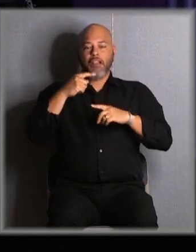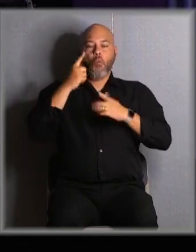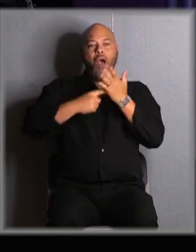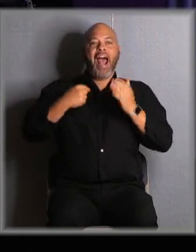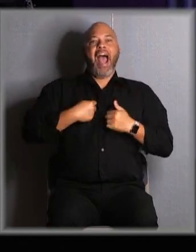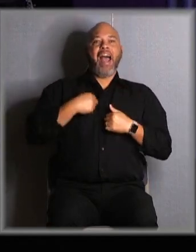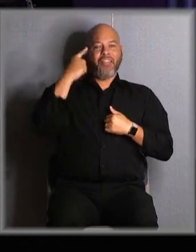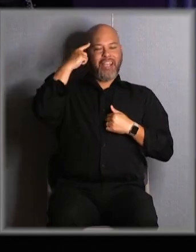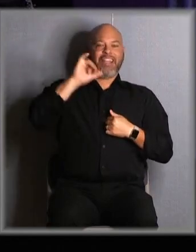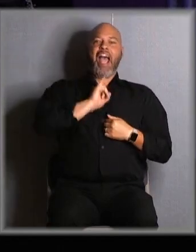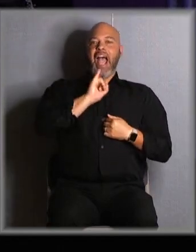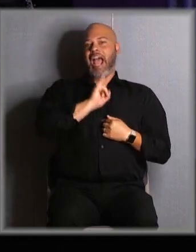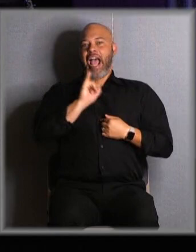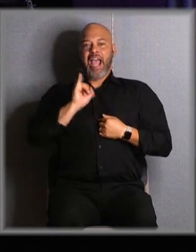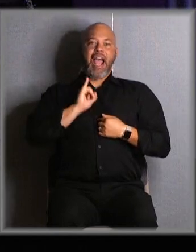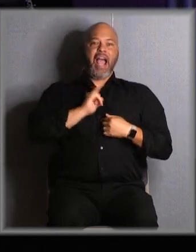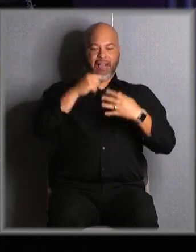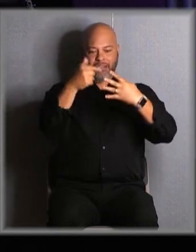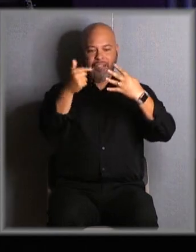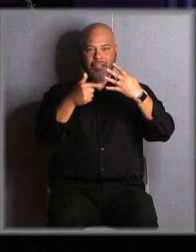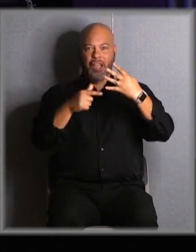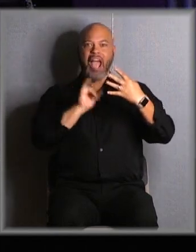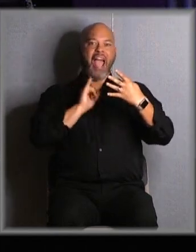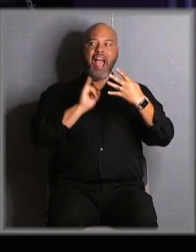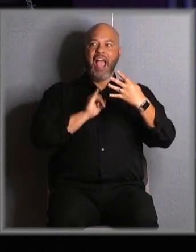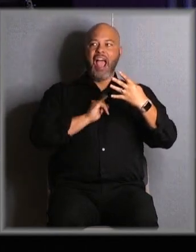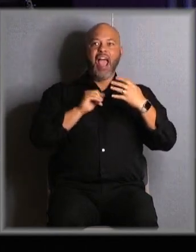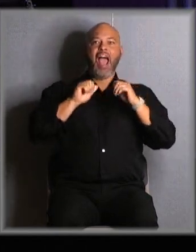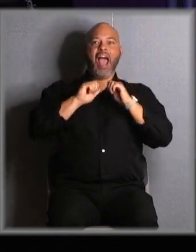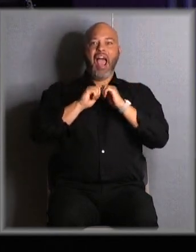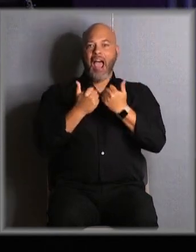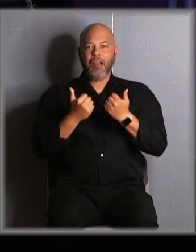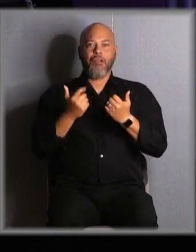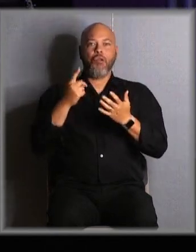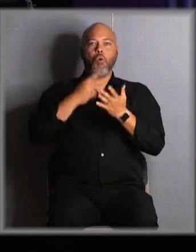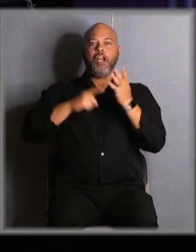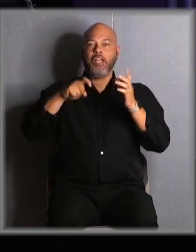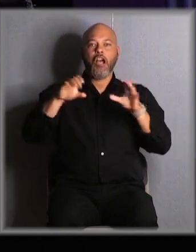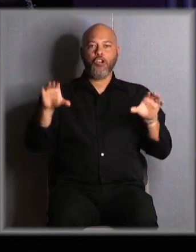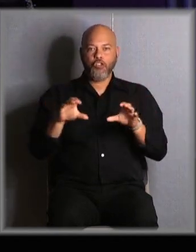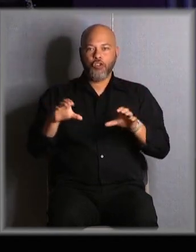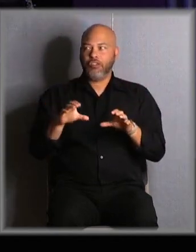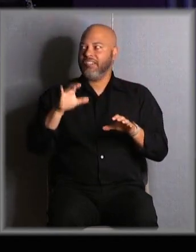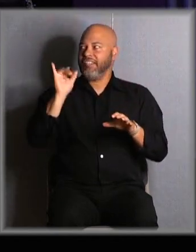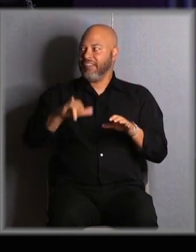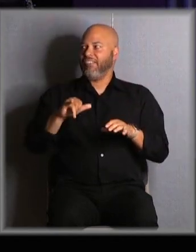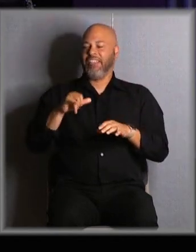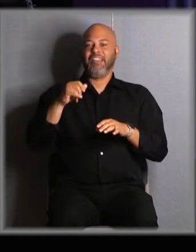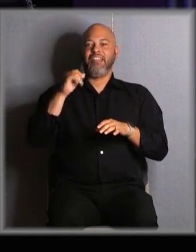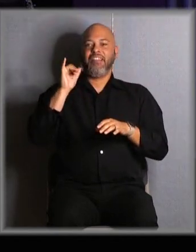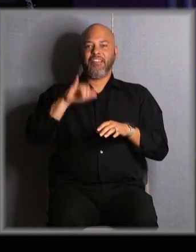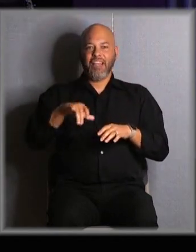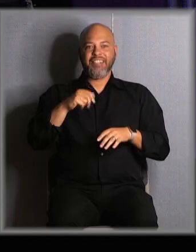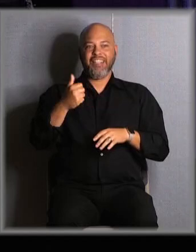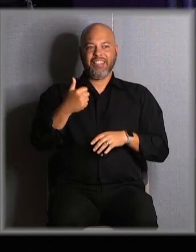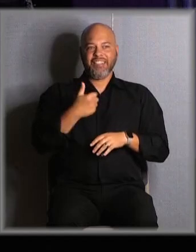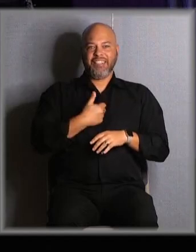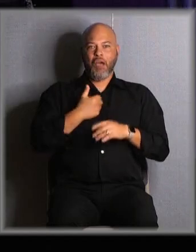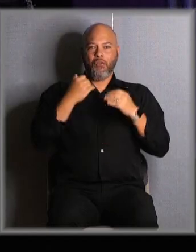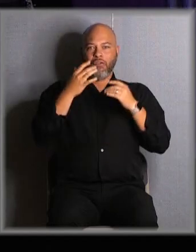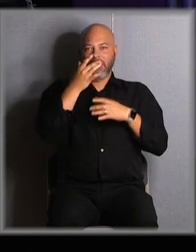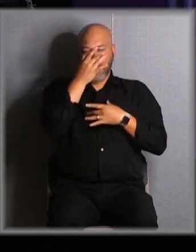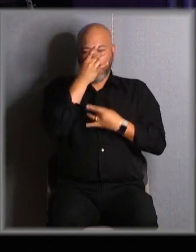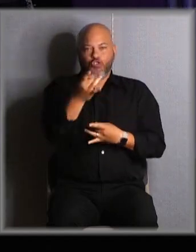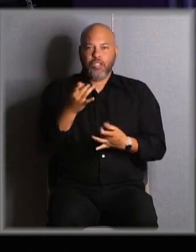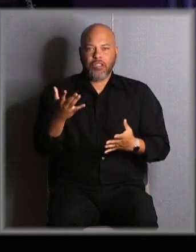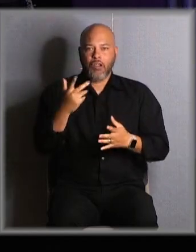think, what I want, what I think it should be, how he ought to look, what he ought to do. That's a self-interest